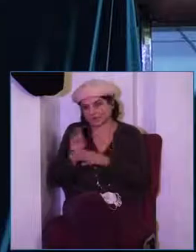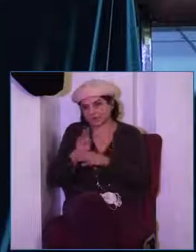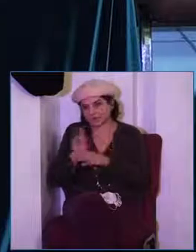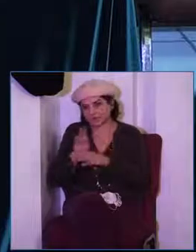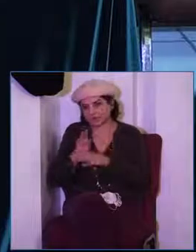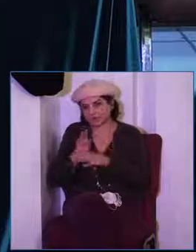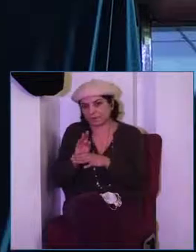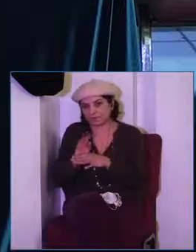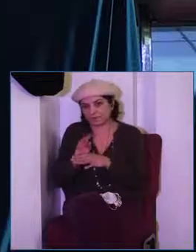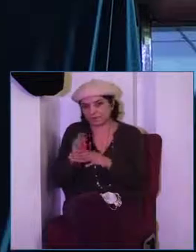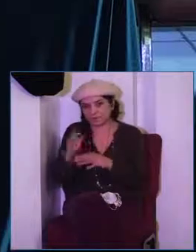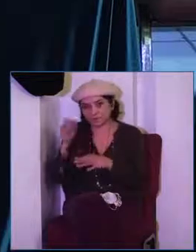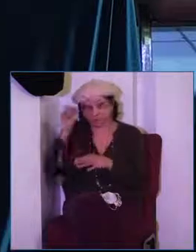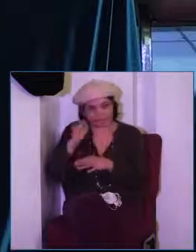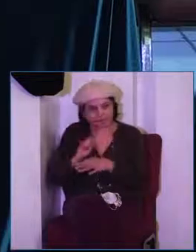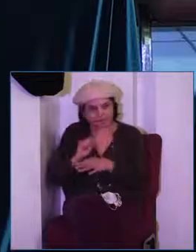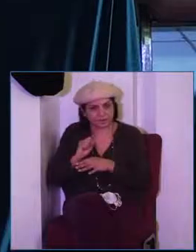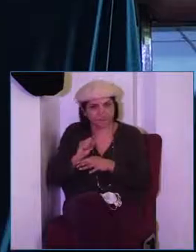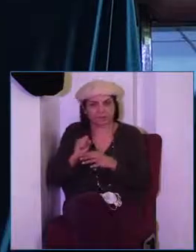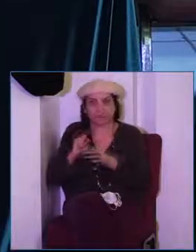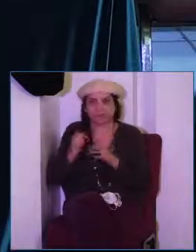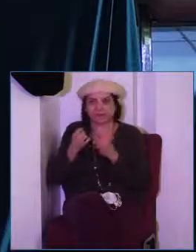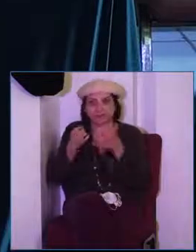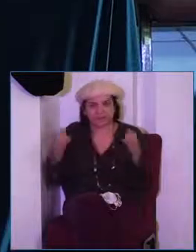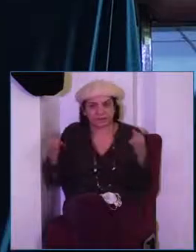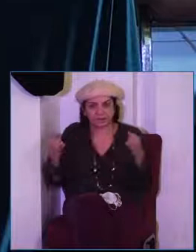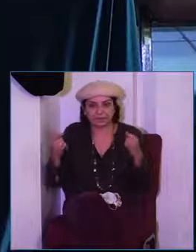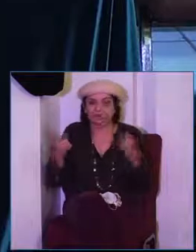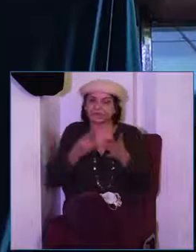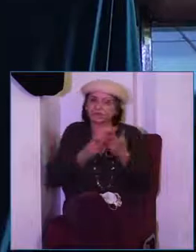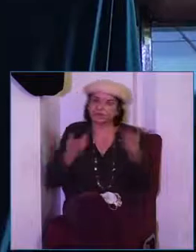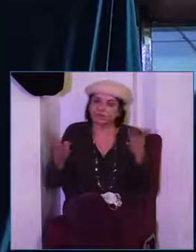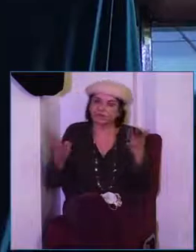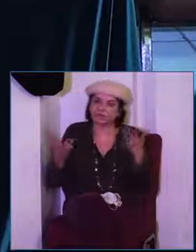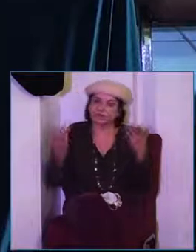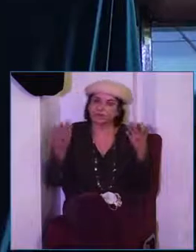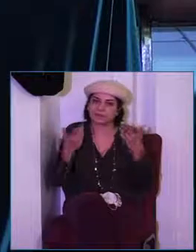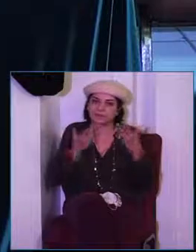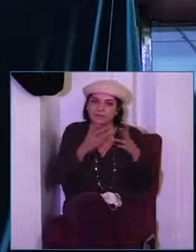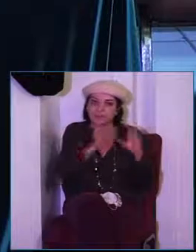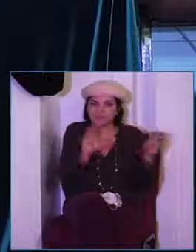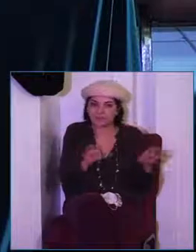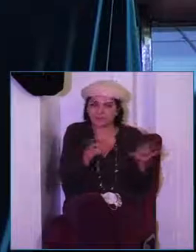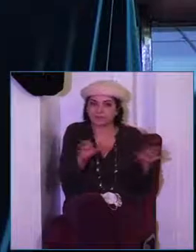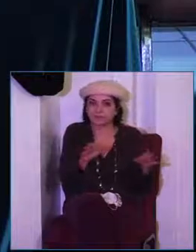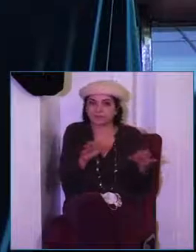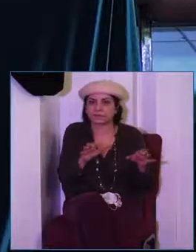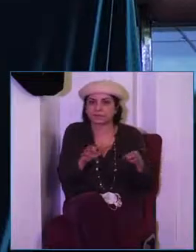is something that can be done, and they're able to make it because of what they're willing to do.